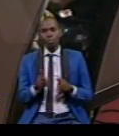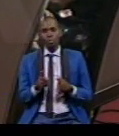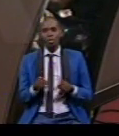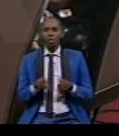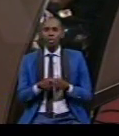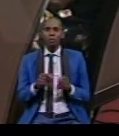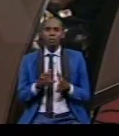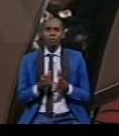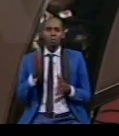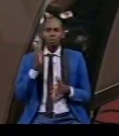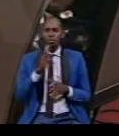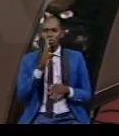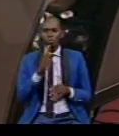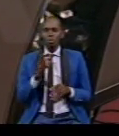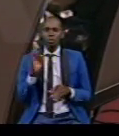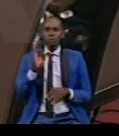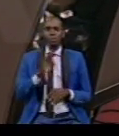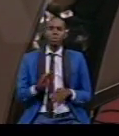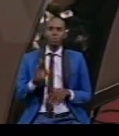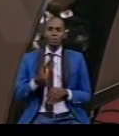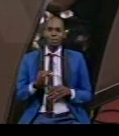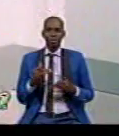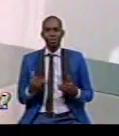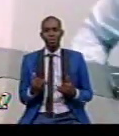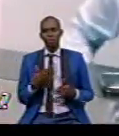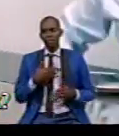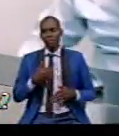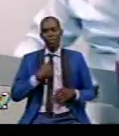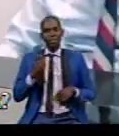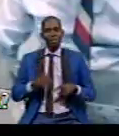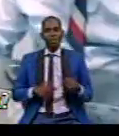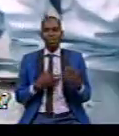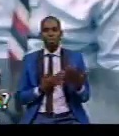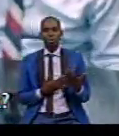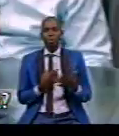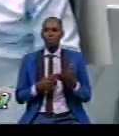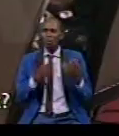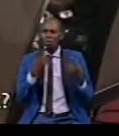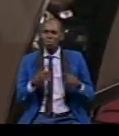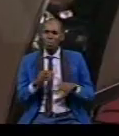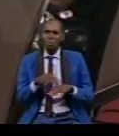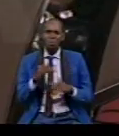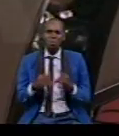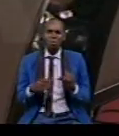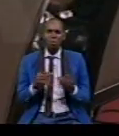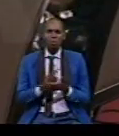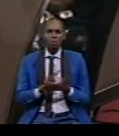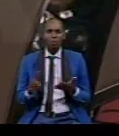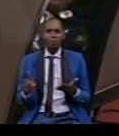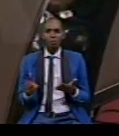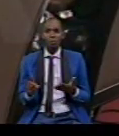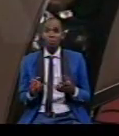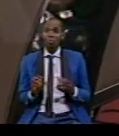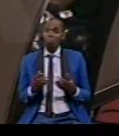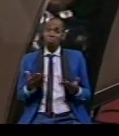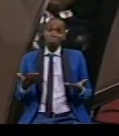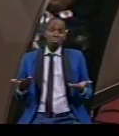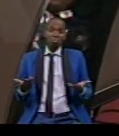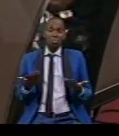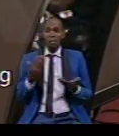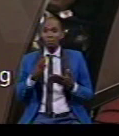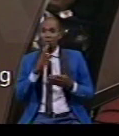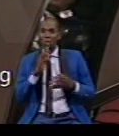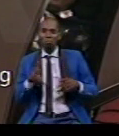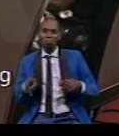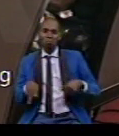having deaf and dumb children. Many of them, some of them having issue of blood. Some of them having